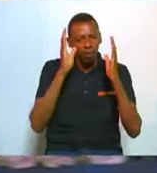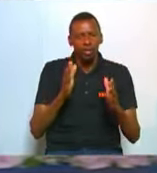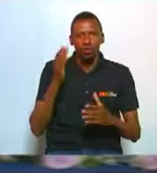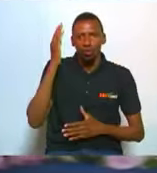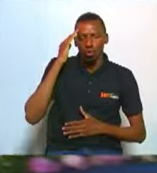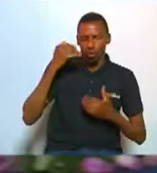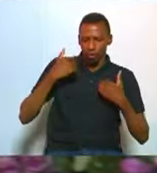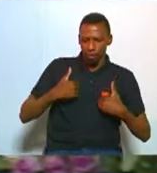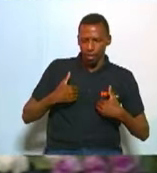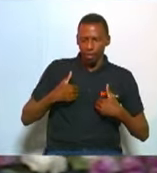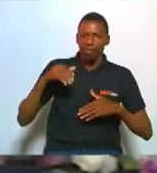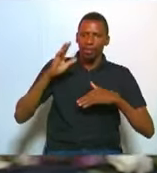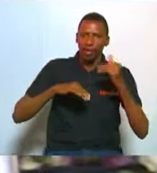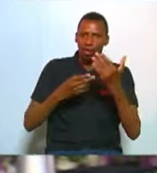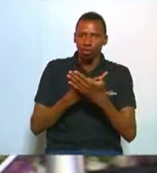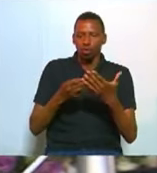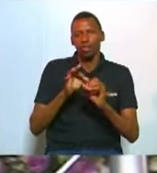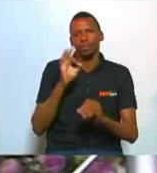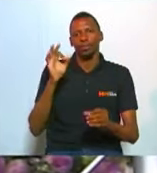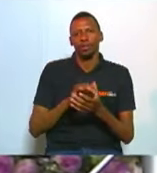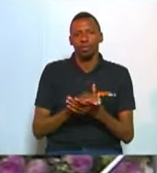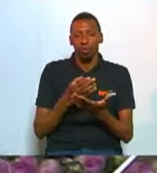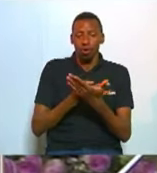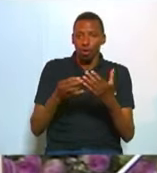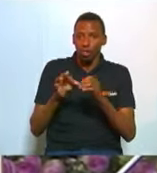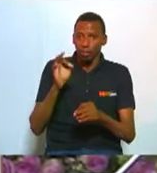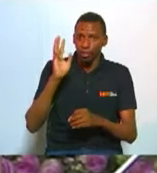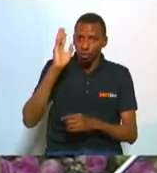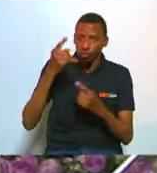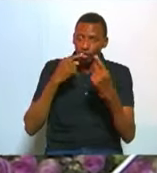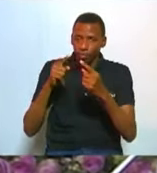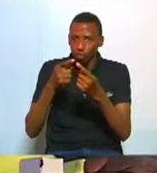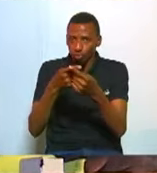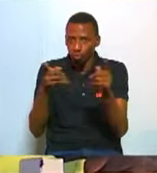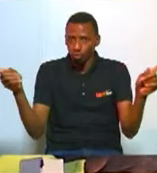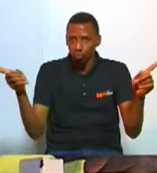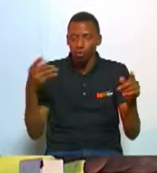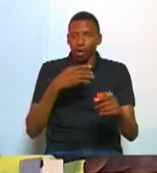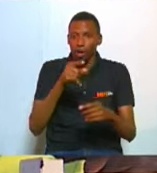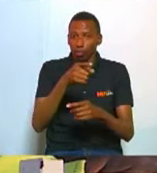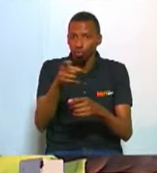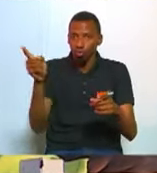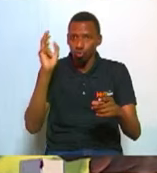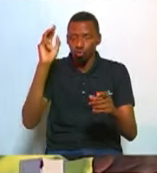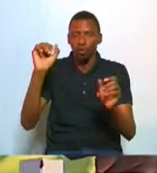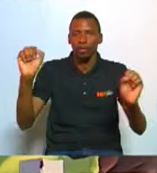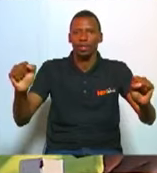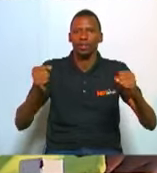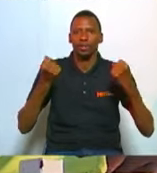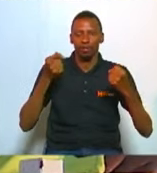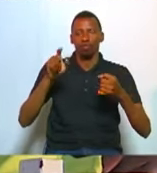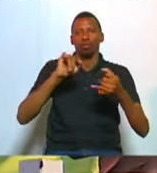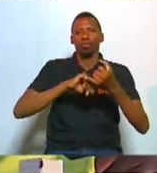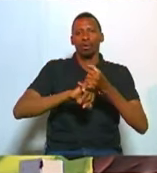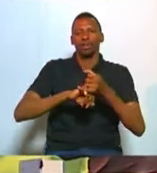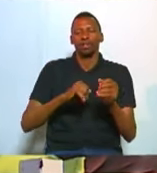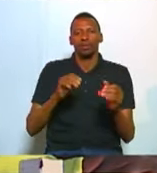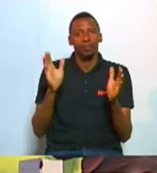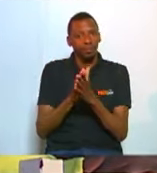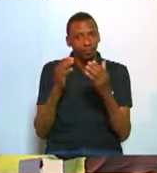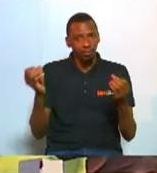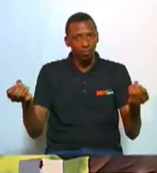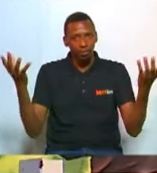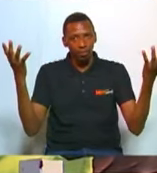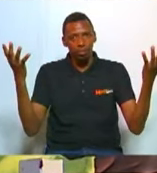And He will speak to you, and you will save your marriage. Hallelujah.